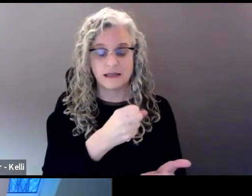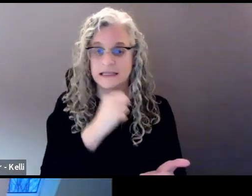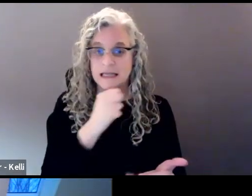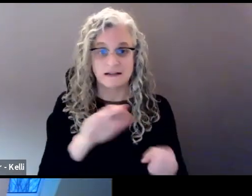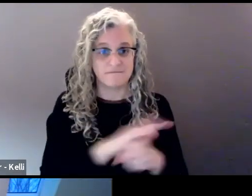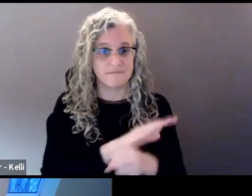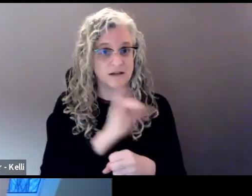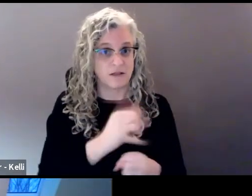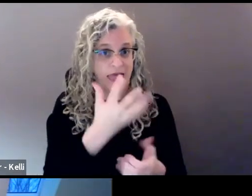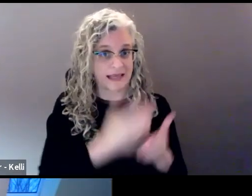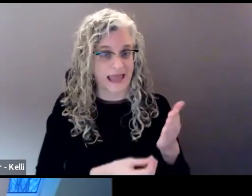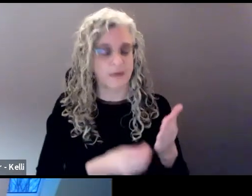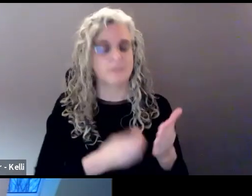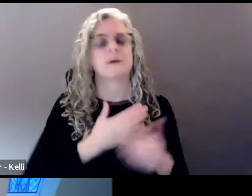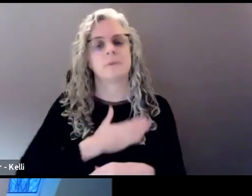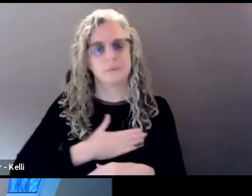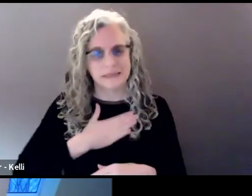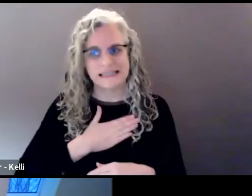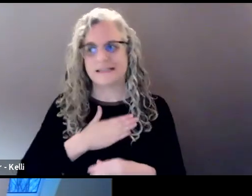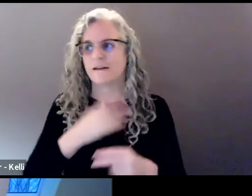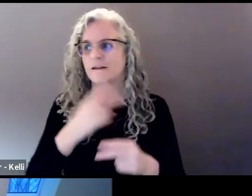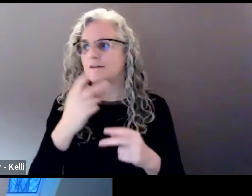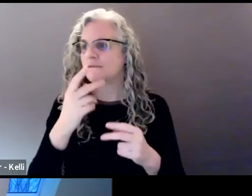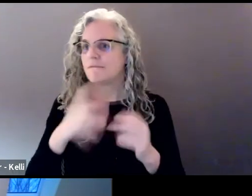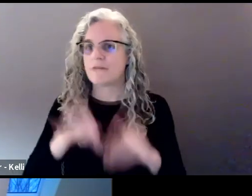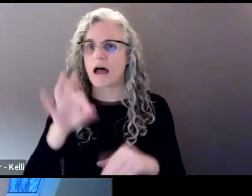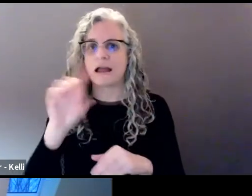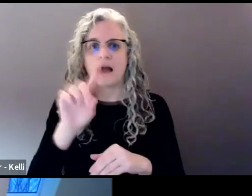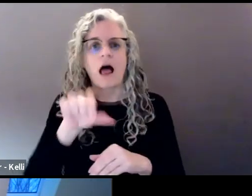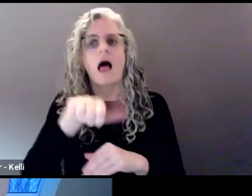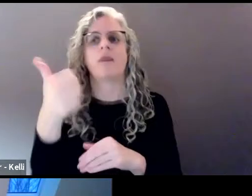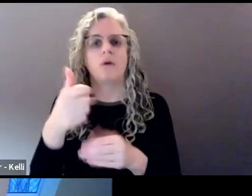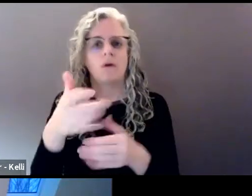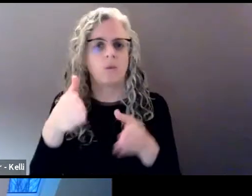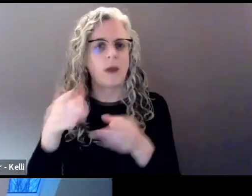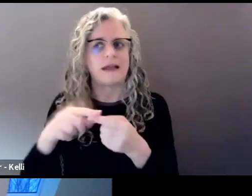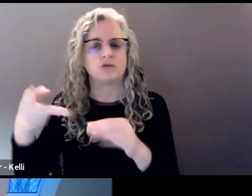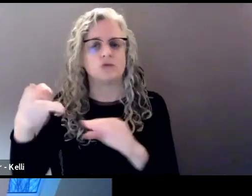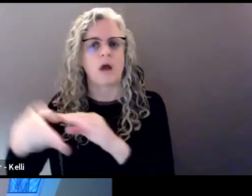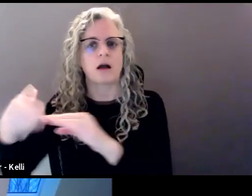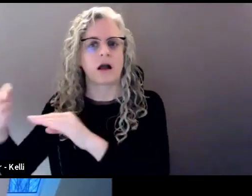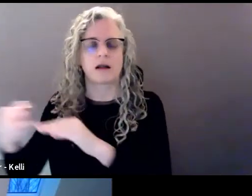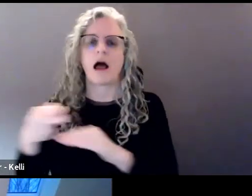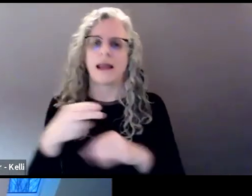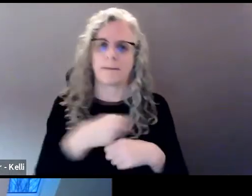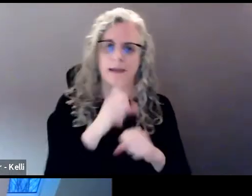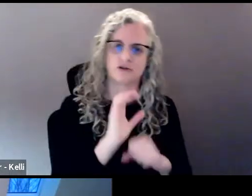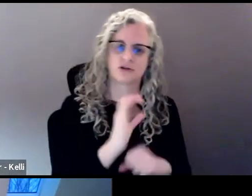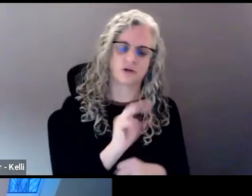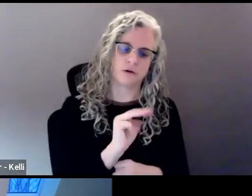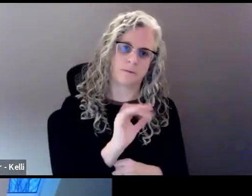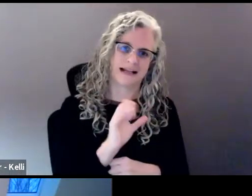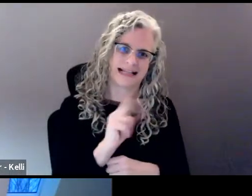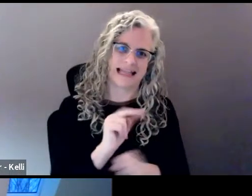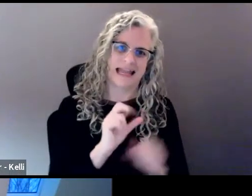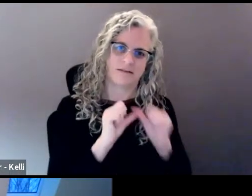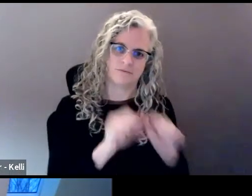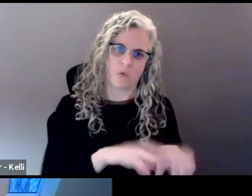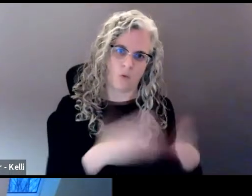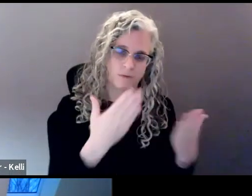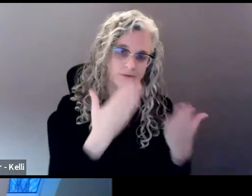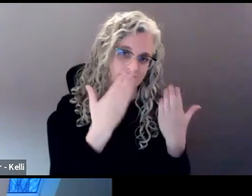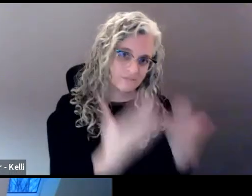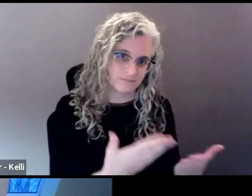we urge you to find savings elsewhere and keep our McLean rail station open. Thank you for listening. Thank you, Ms.